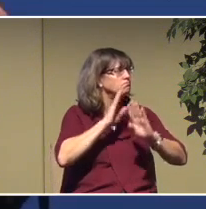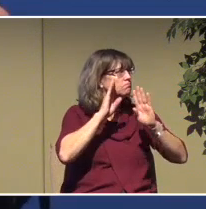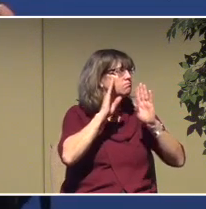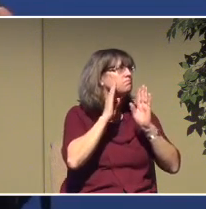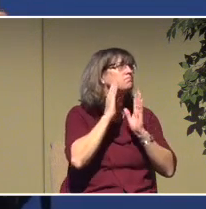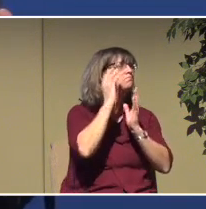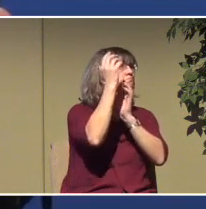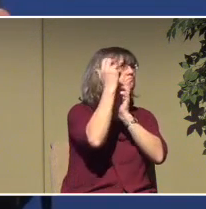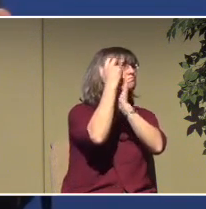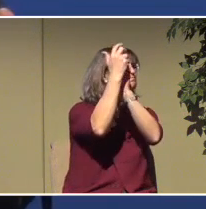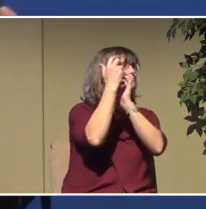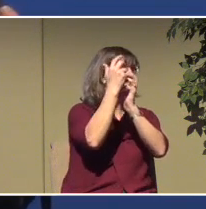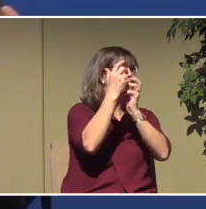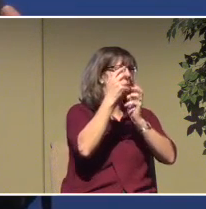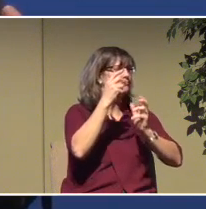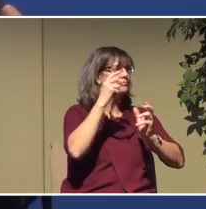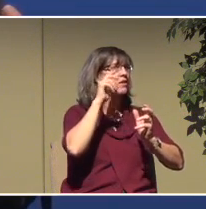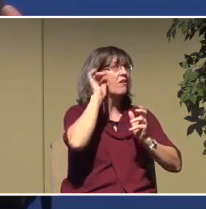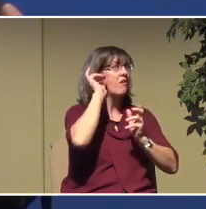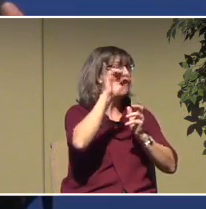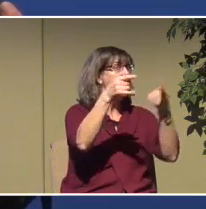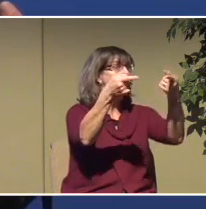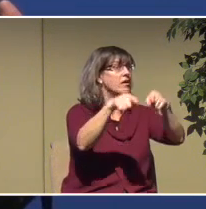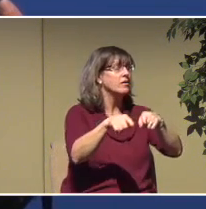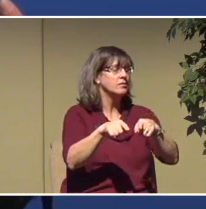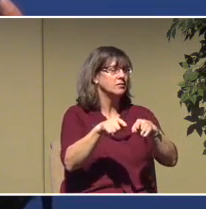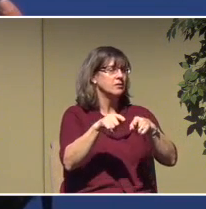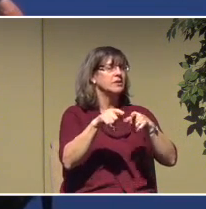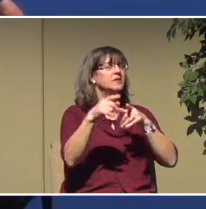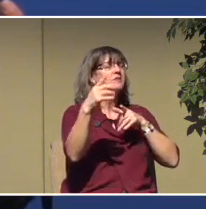how we live them.